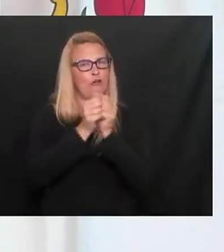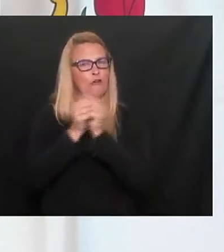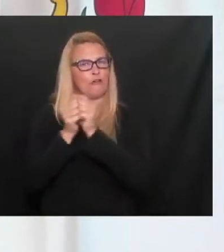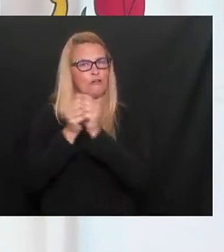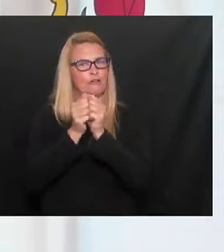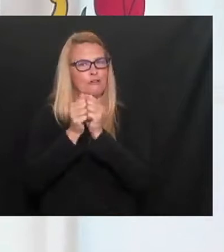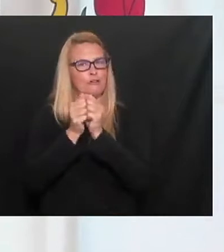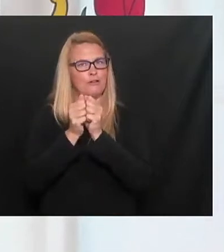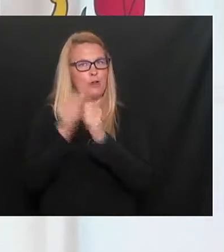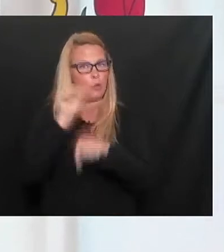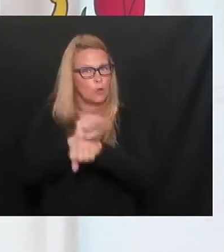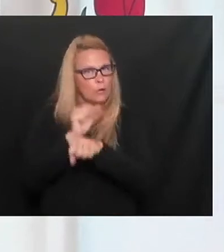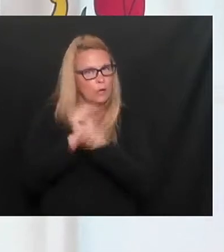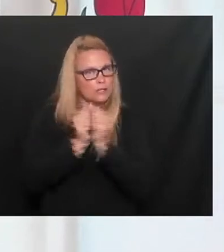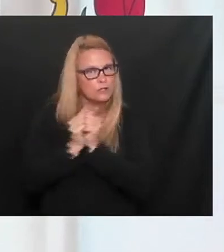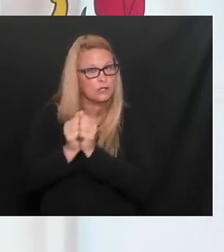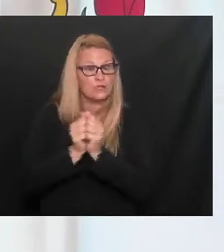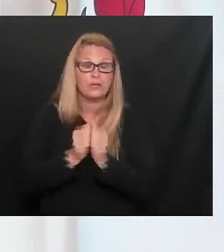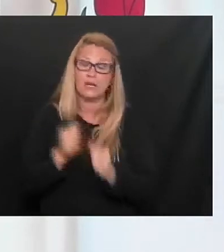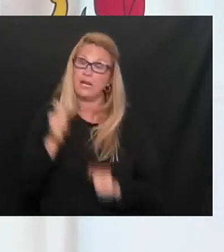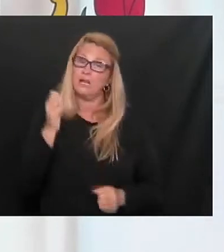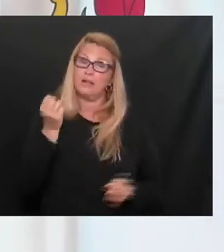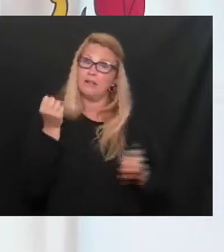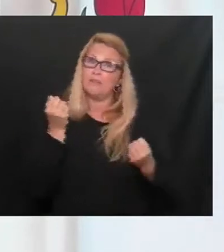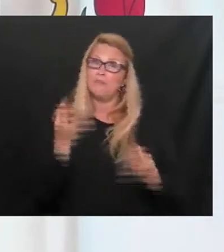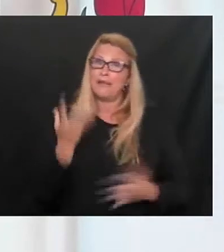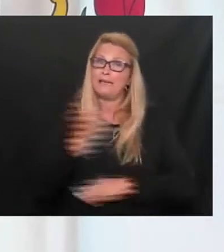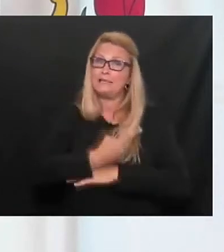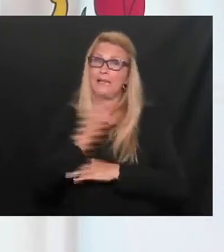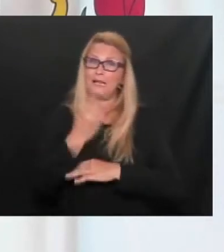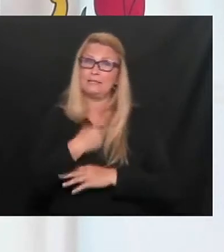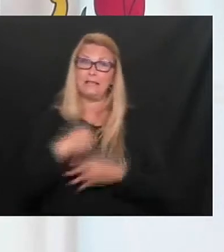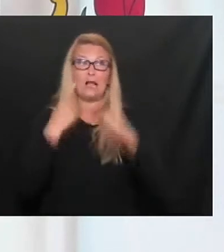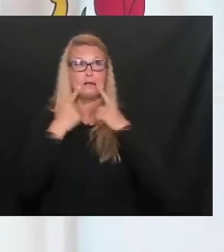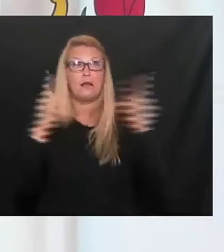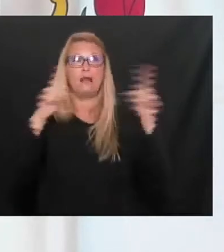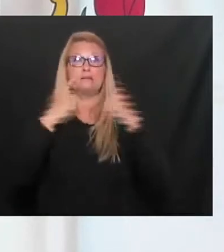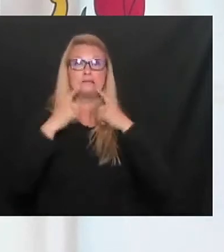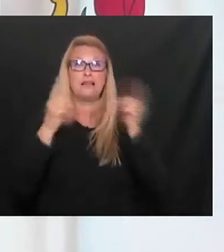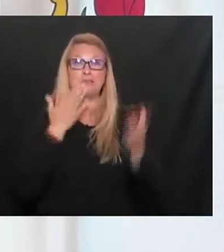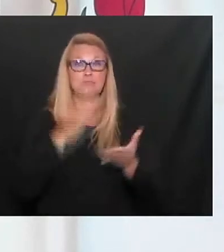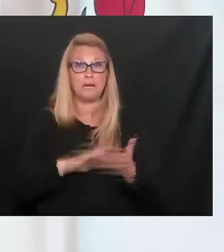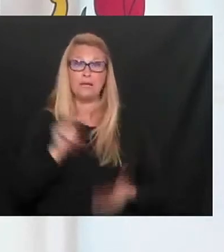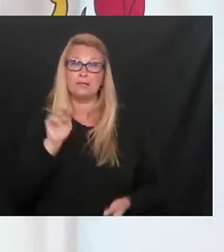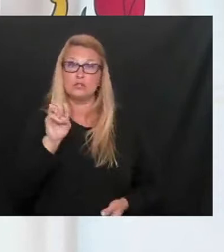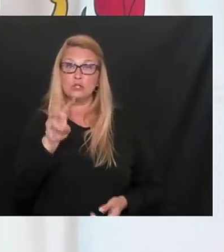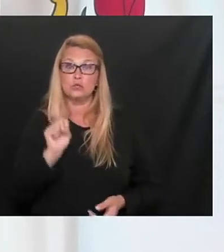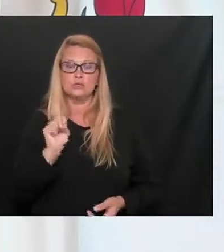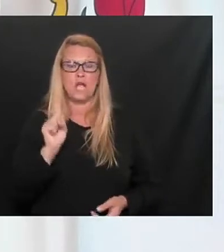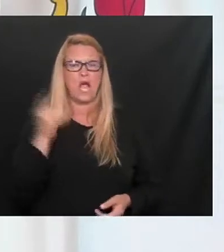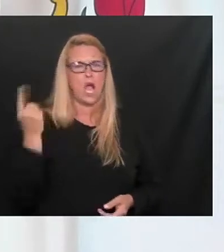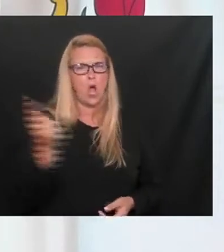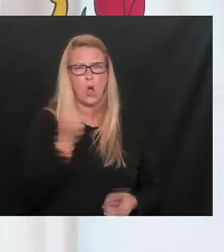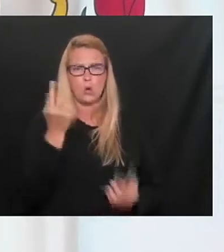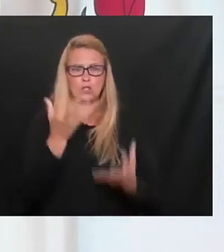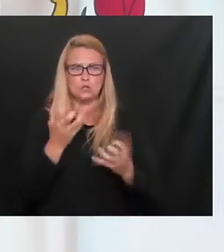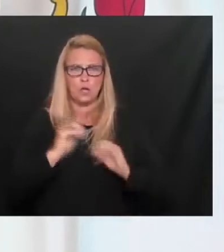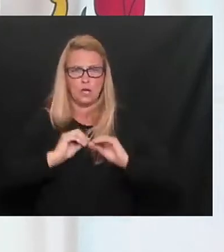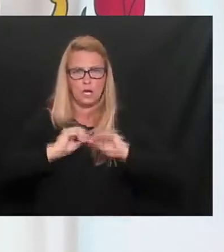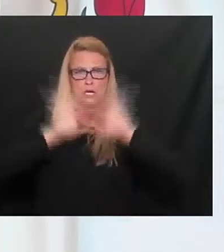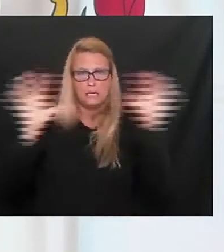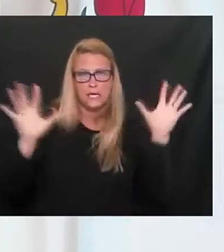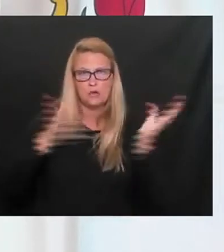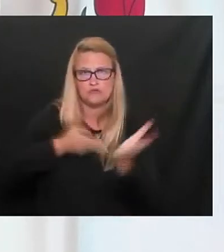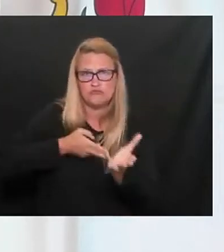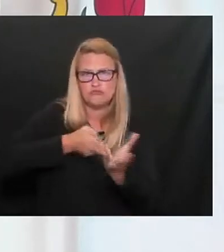out and tell you a lot of stuff and a lot of days that wasn't very good. I've tried to tell you the truth every single time